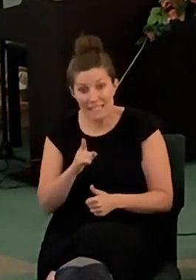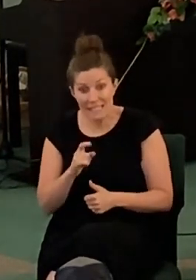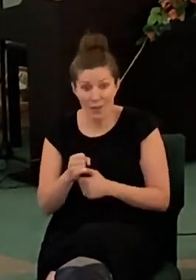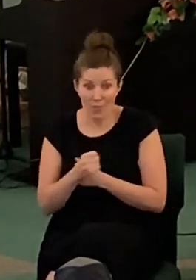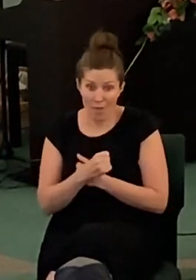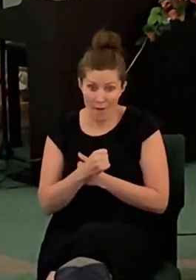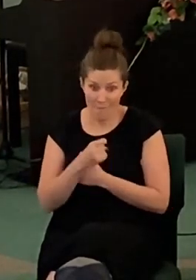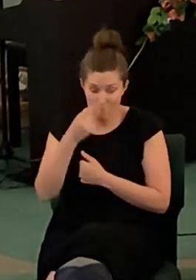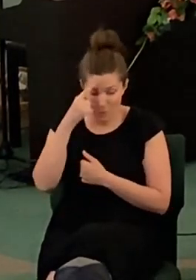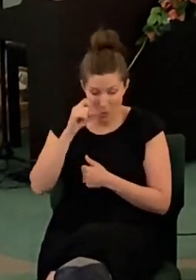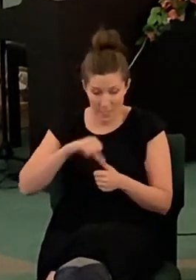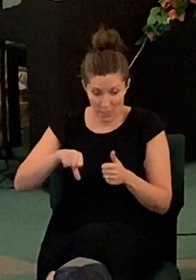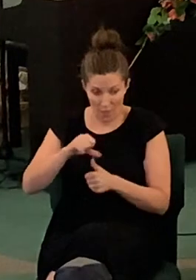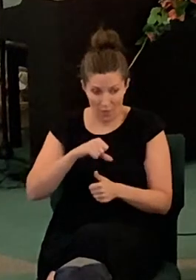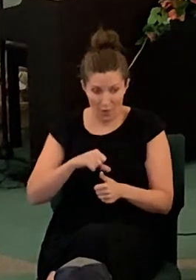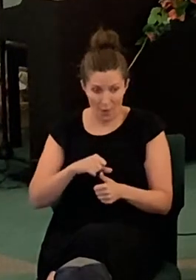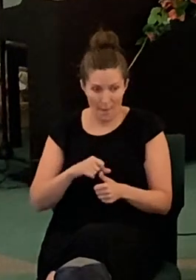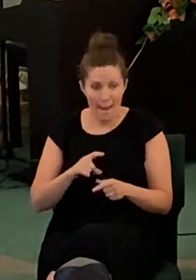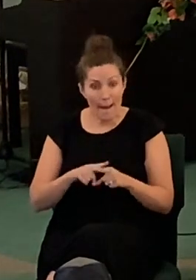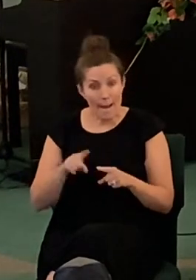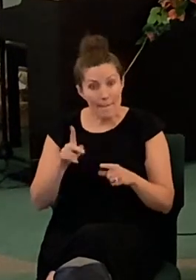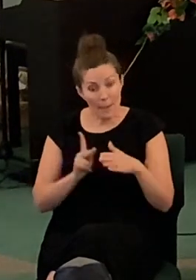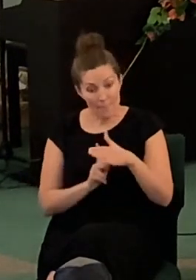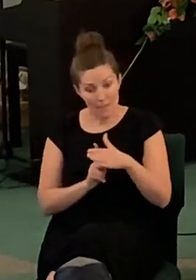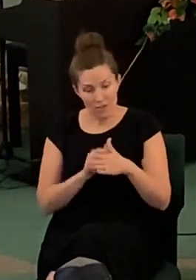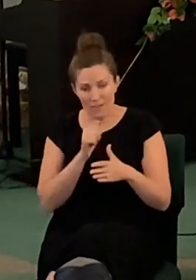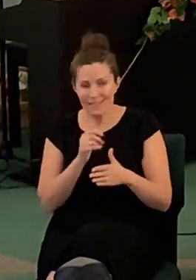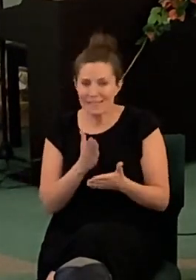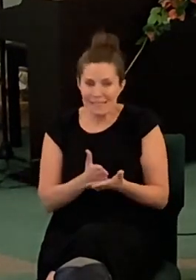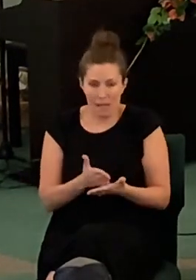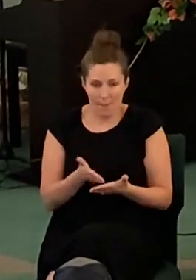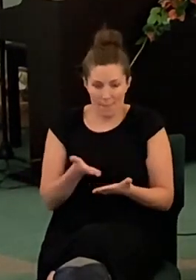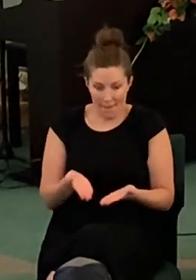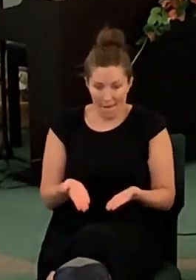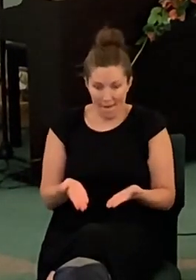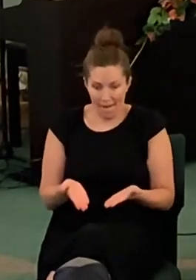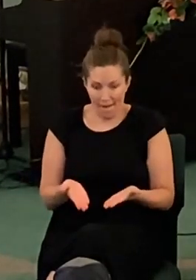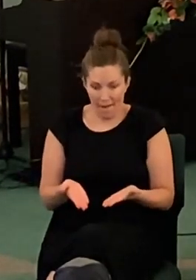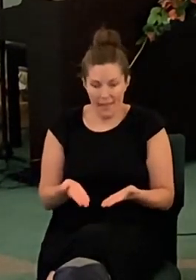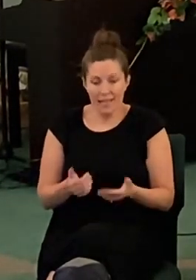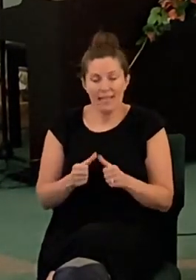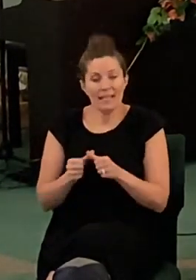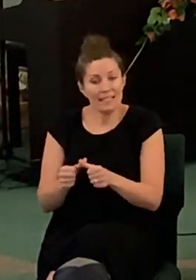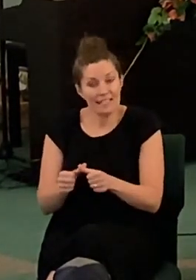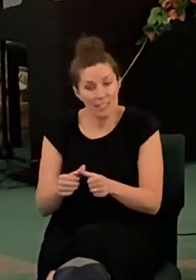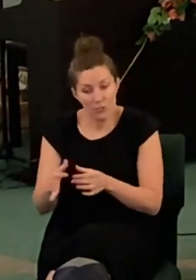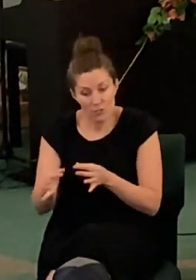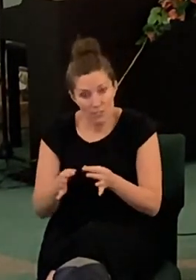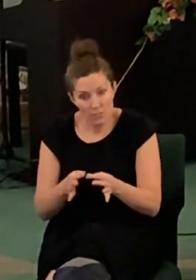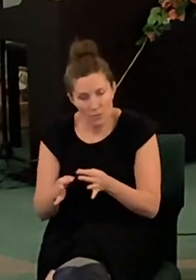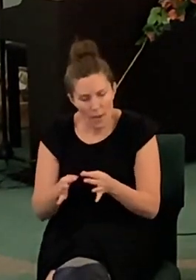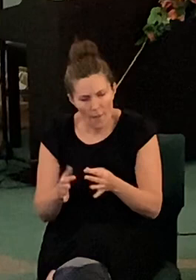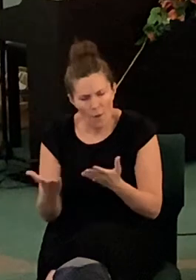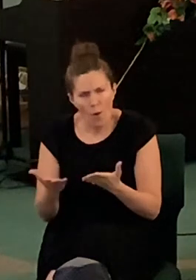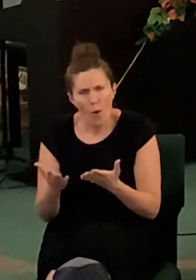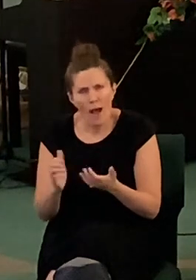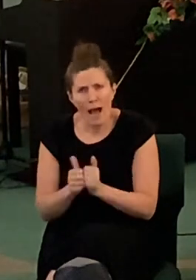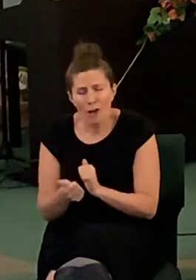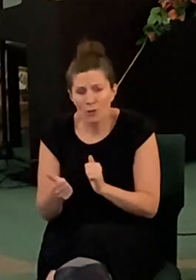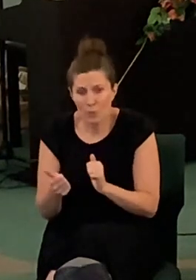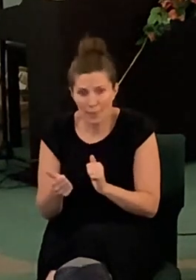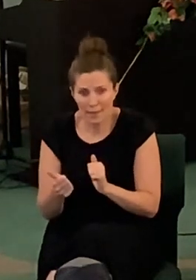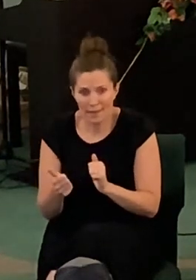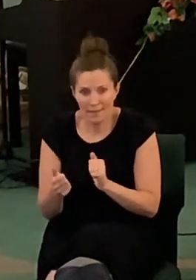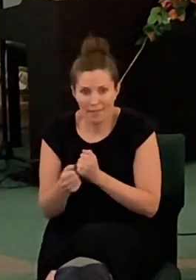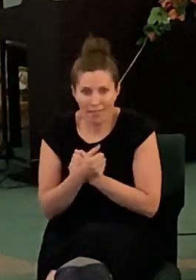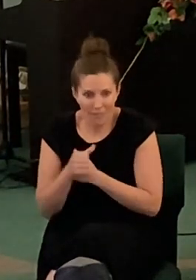have for one another. But Peter doesn't stop there. He continues and describes for us the source of that love in